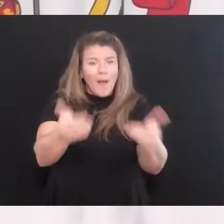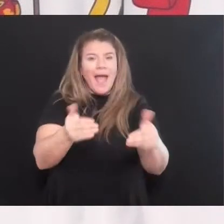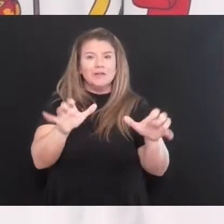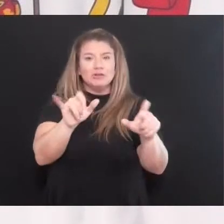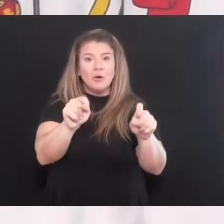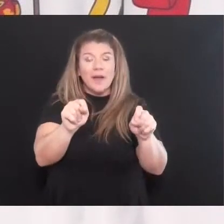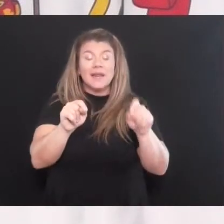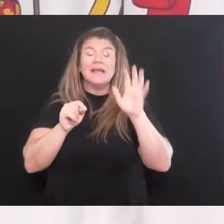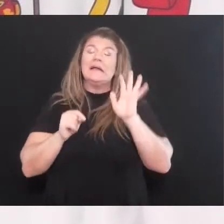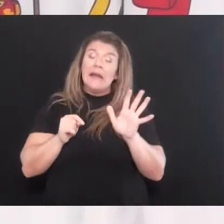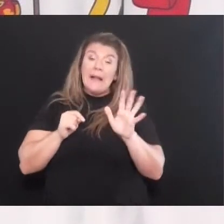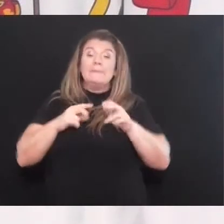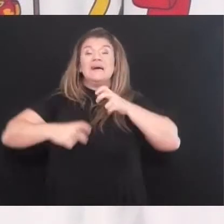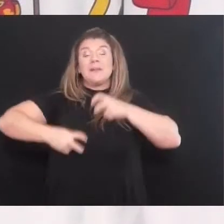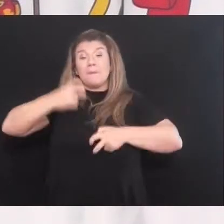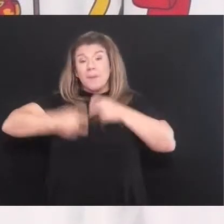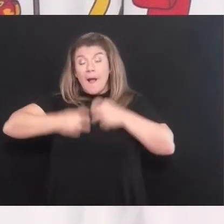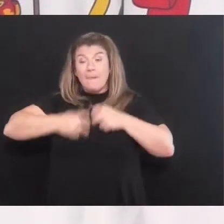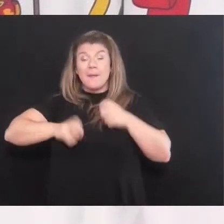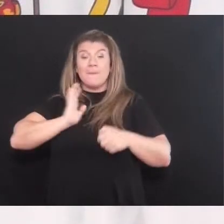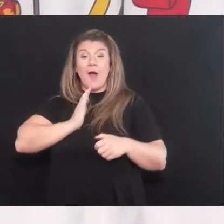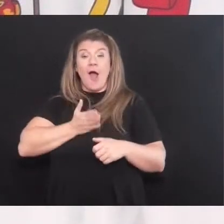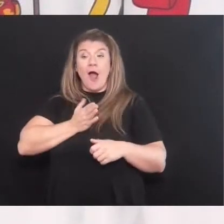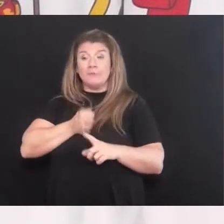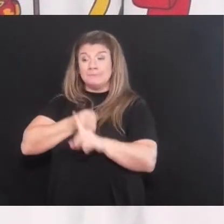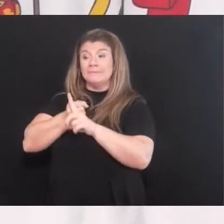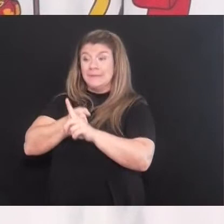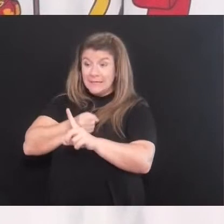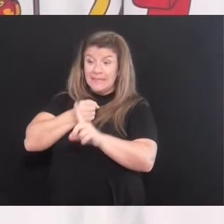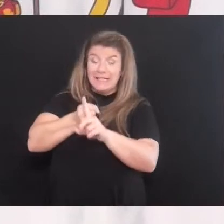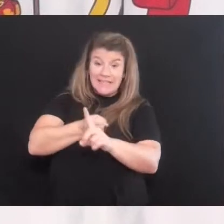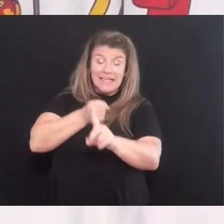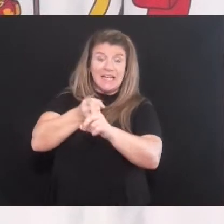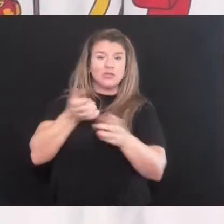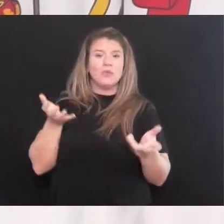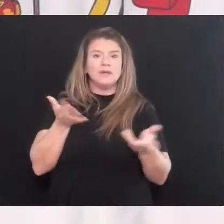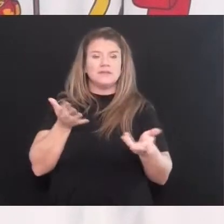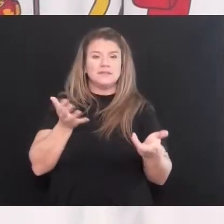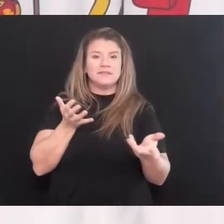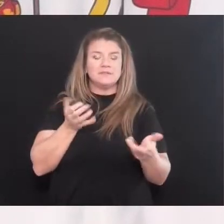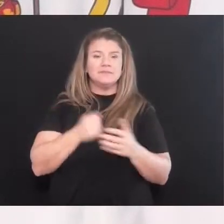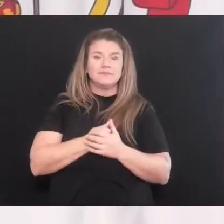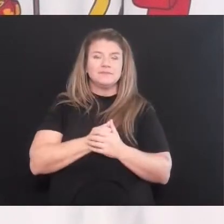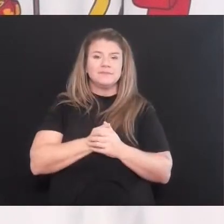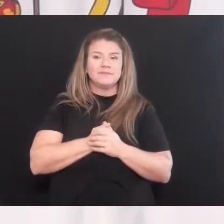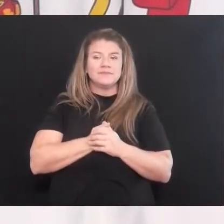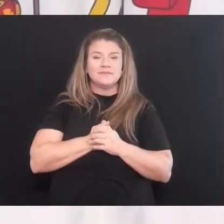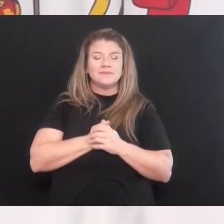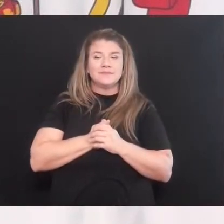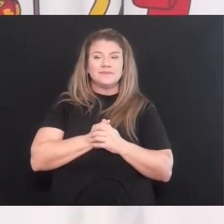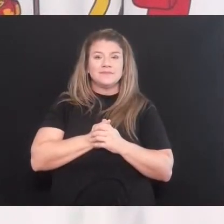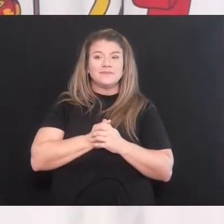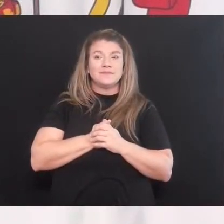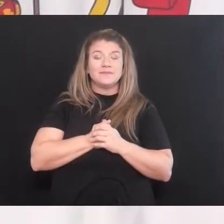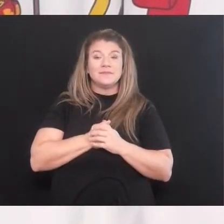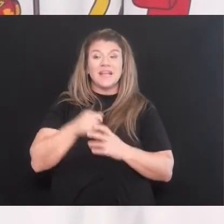the problem that we keep running into with the headwind is just one thing. They can stop sending us